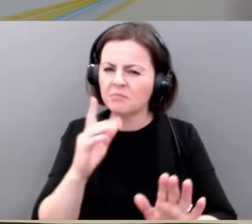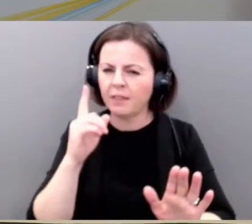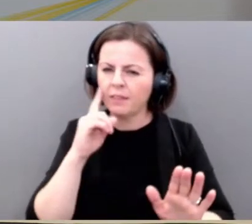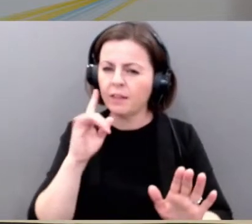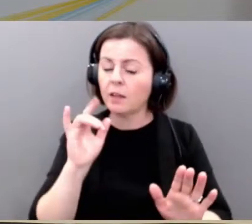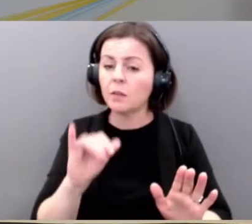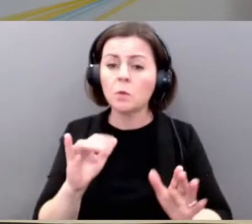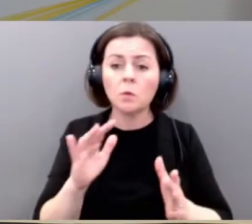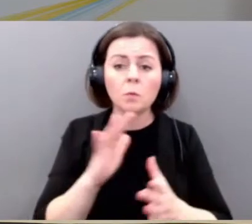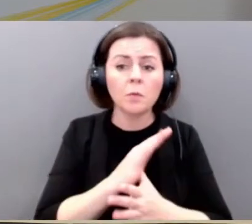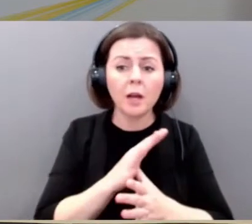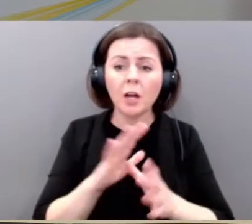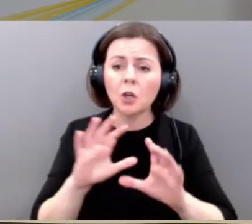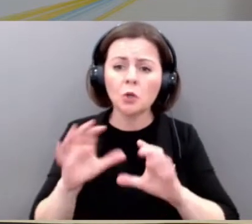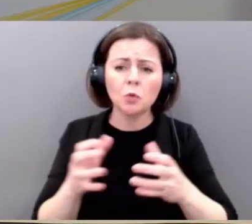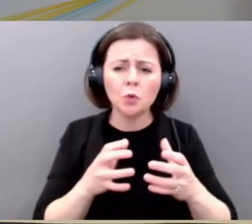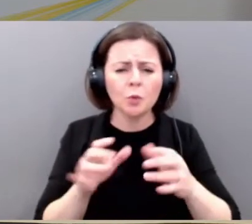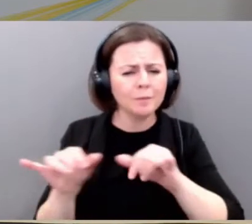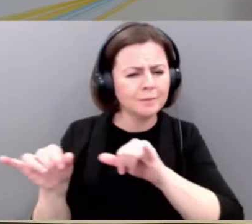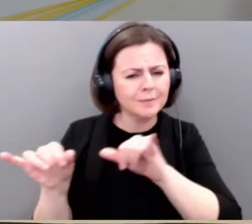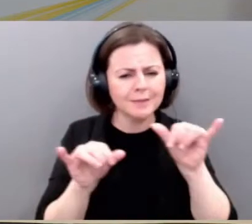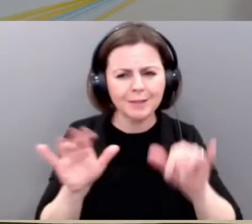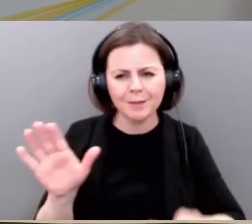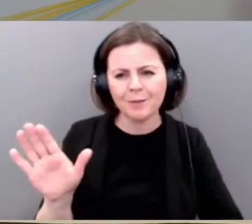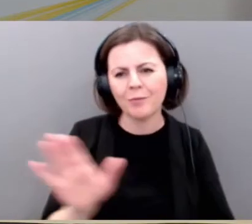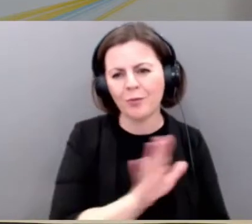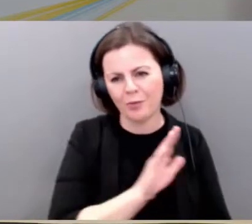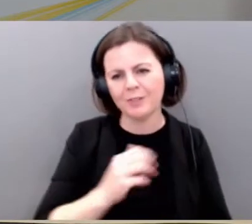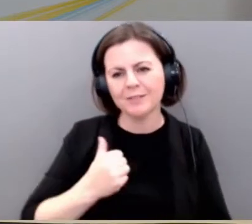groups across the country that are being